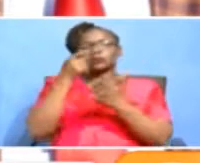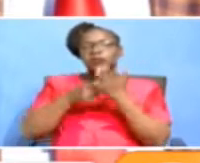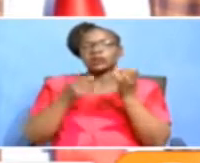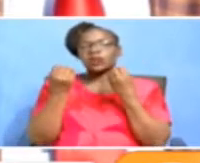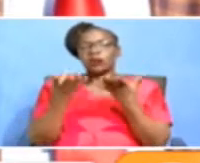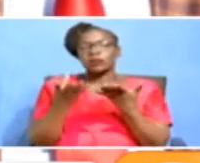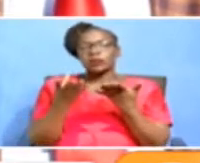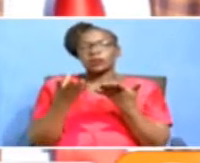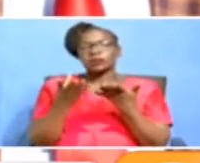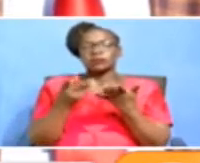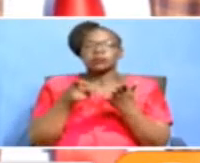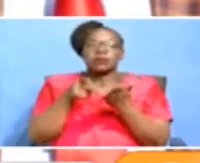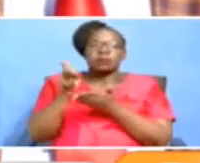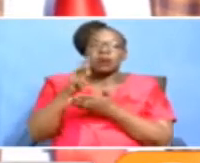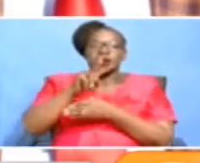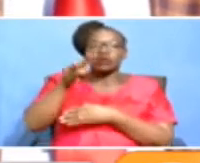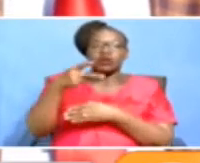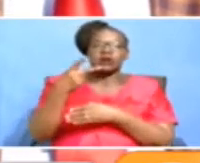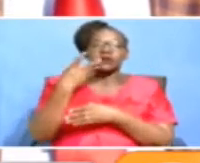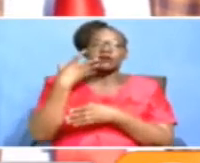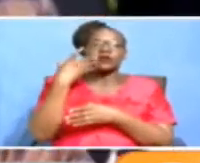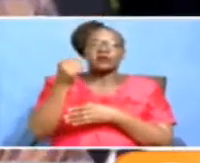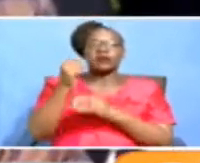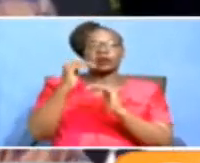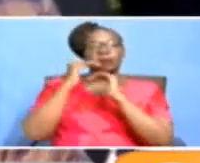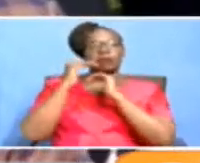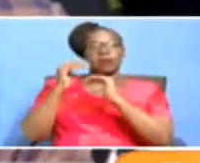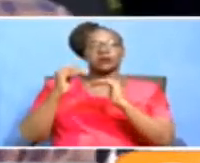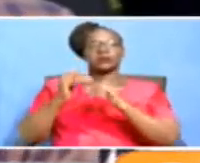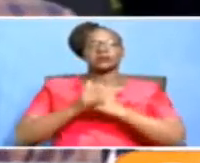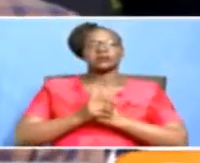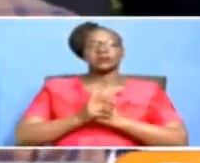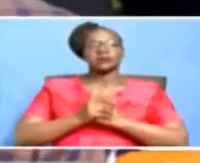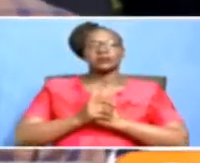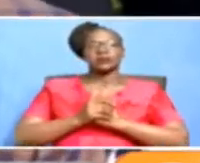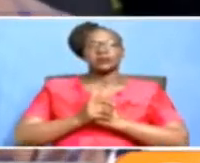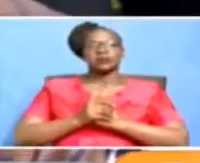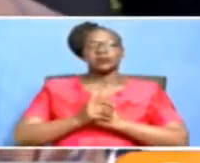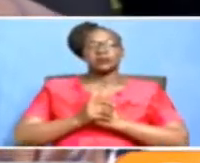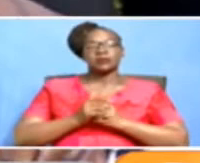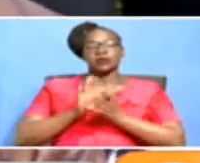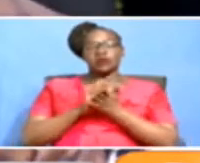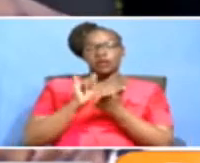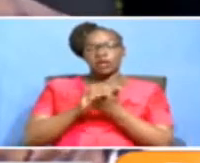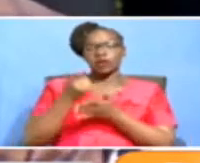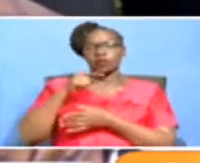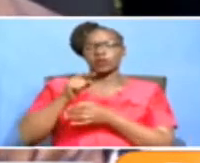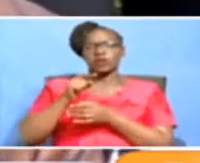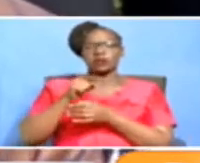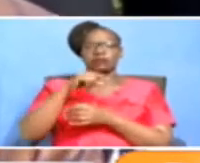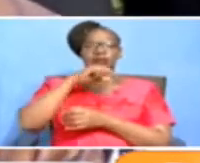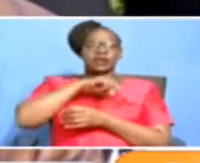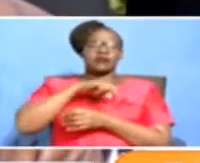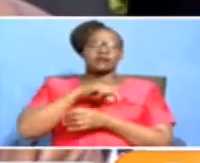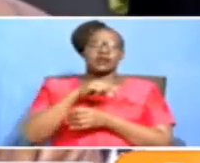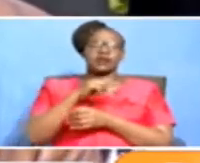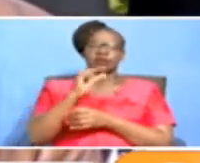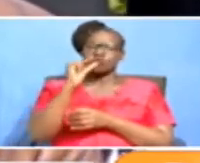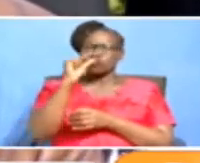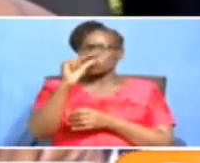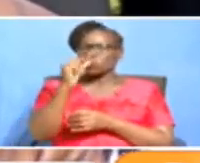them to buy the maize is 2,500 Kenya shillings. At this rate, we'll be making a very marginal